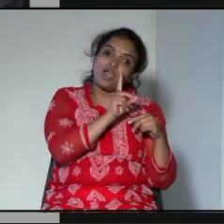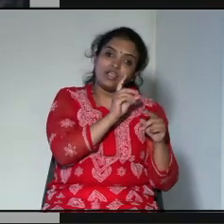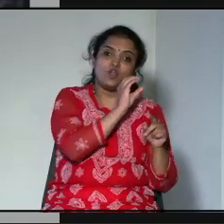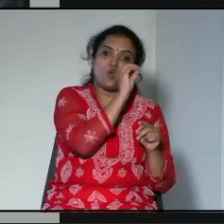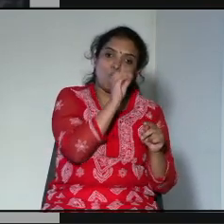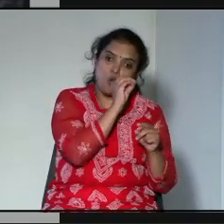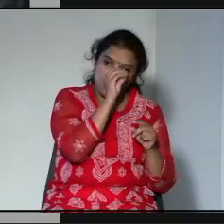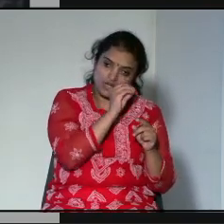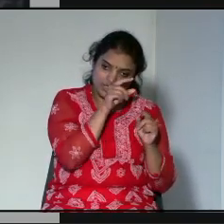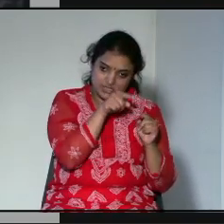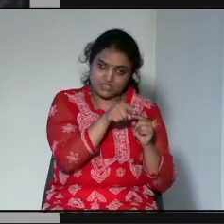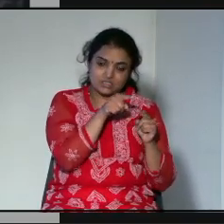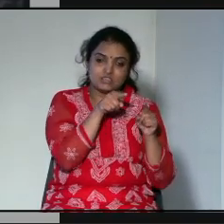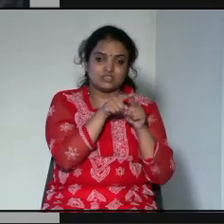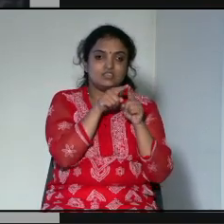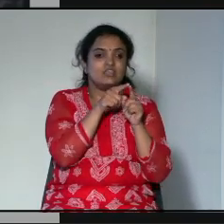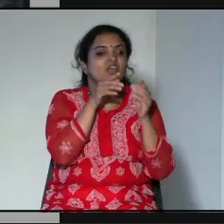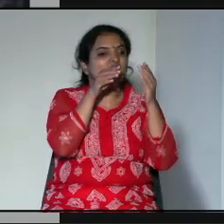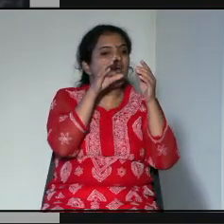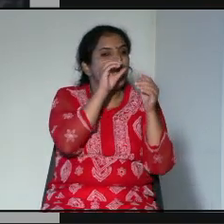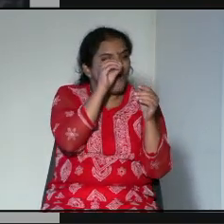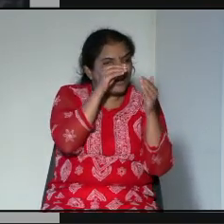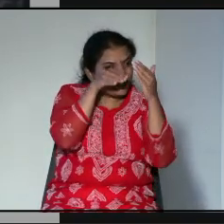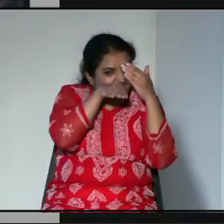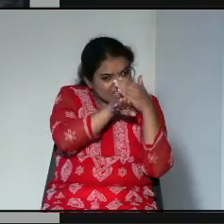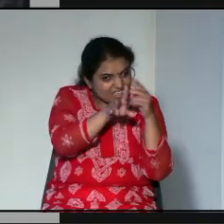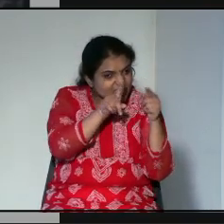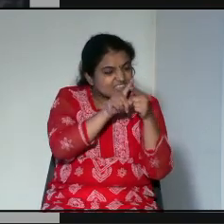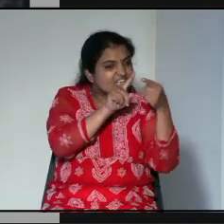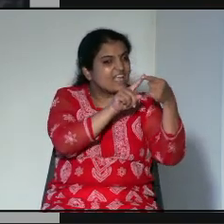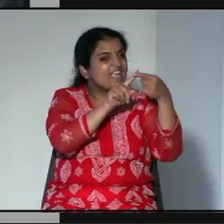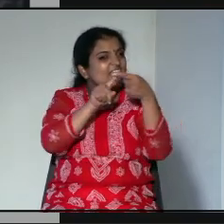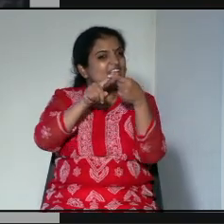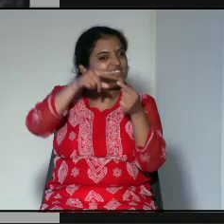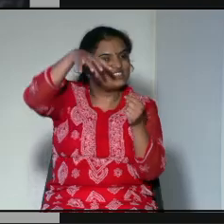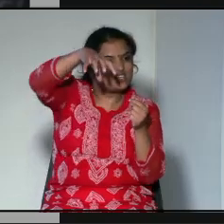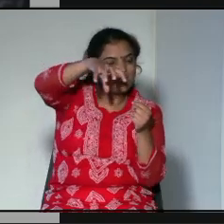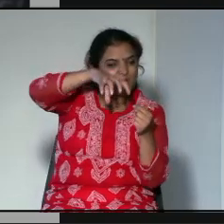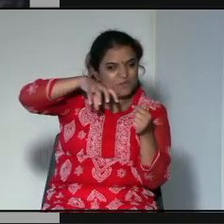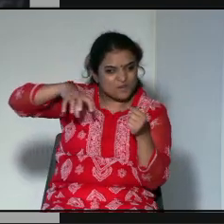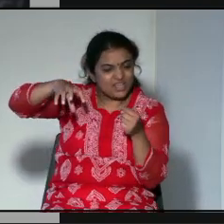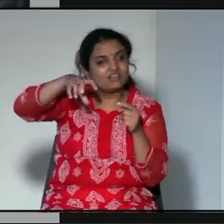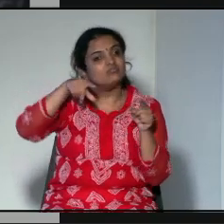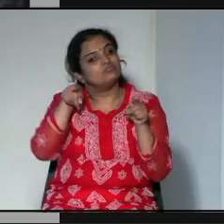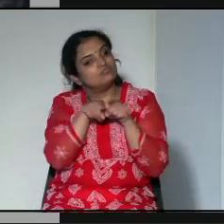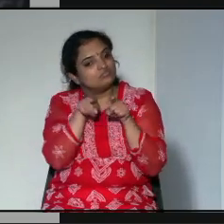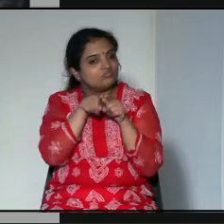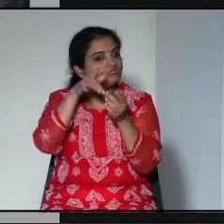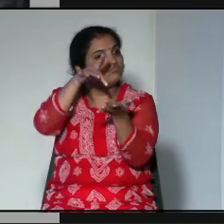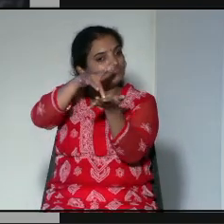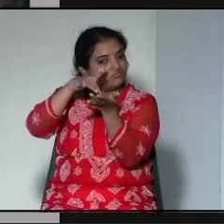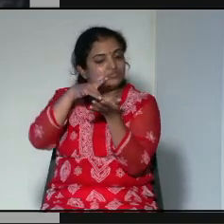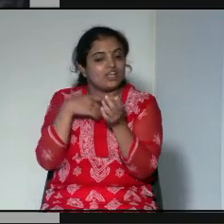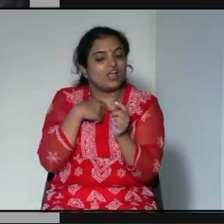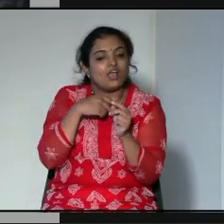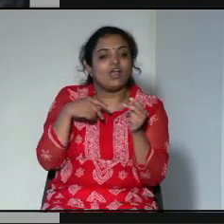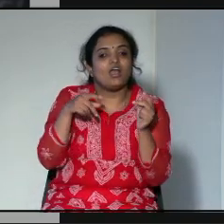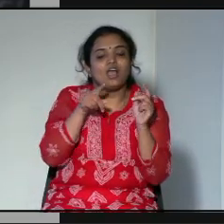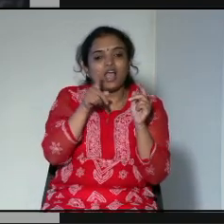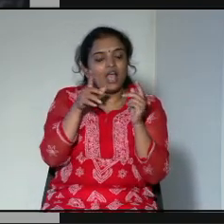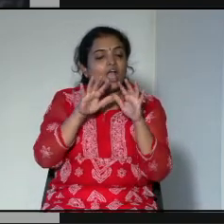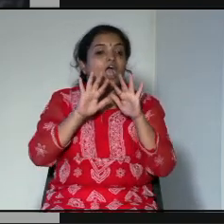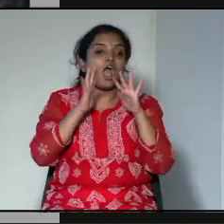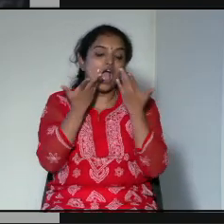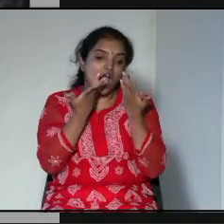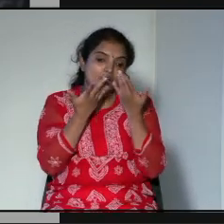and parts of that eastern region. Then she goes to Nepal. Then on the return, she travels through western UP,